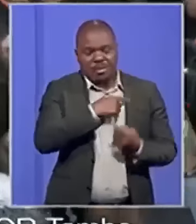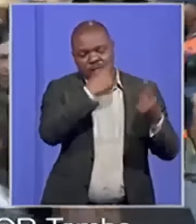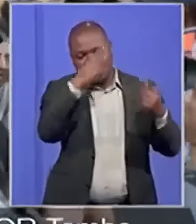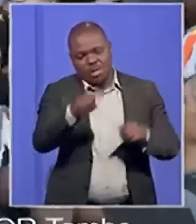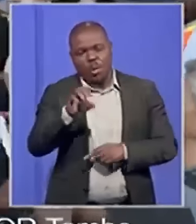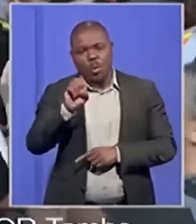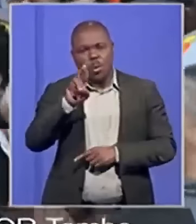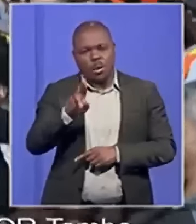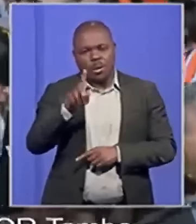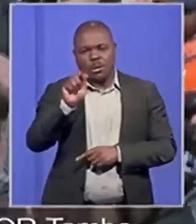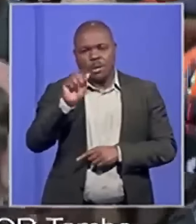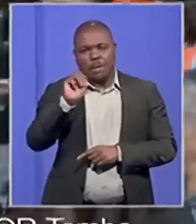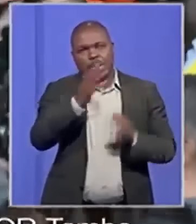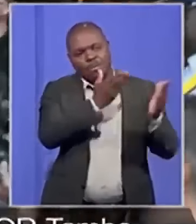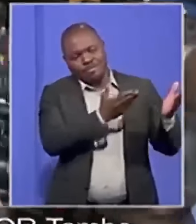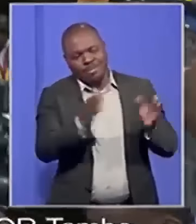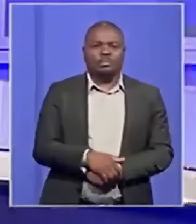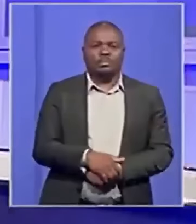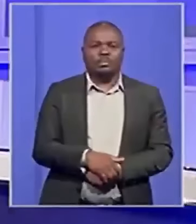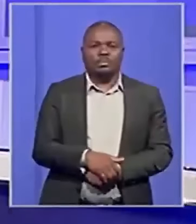OR Tambo.